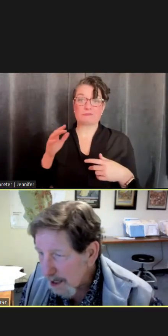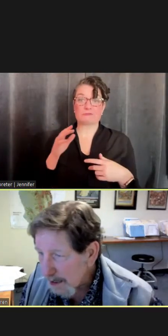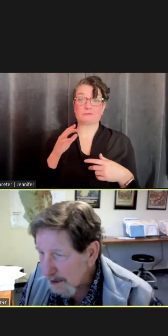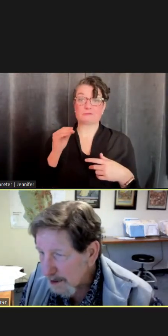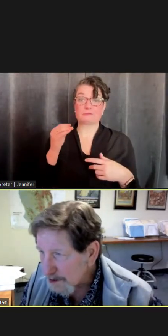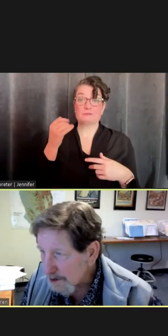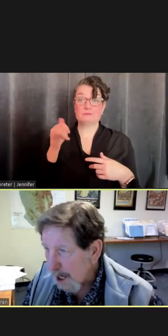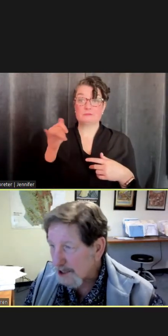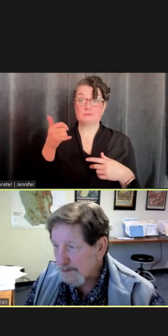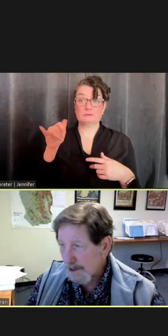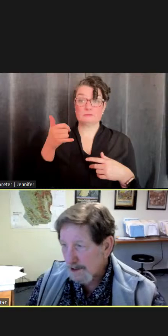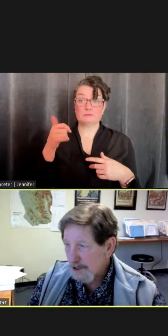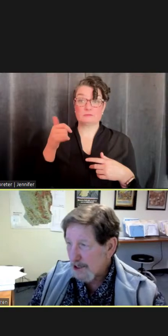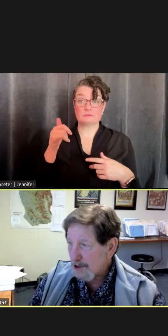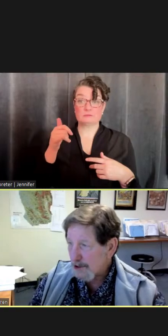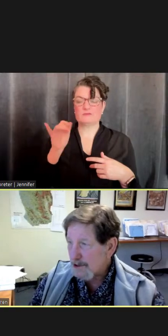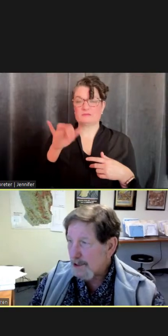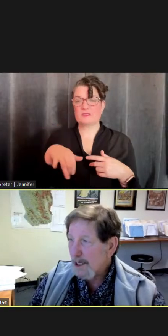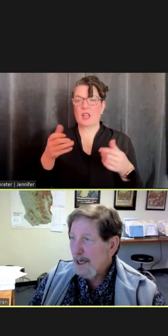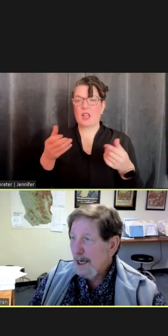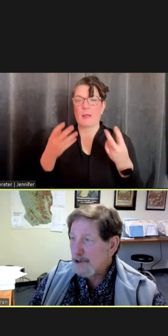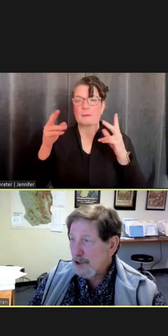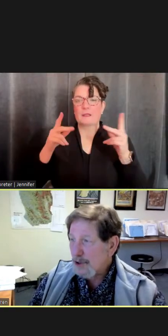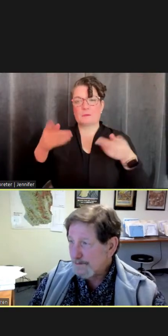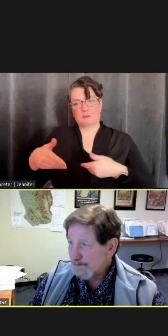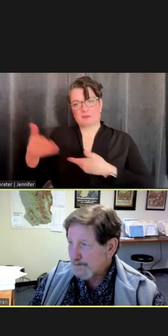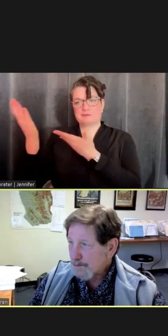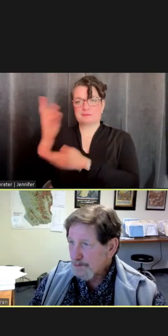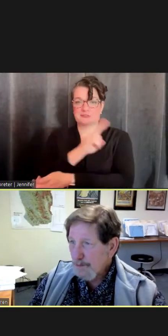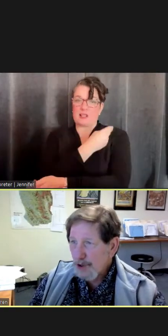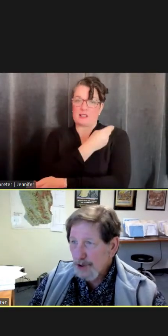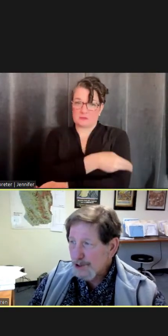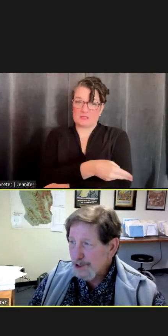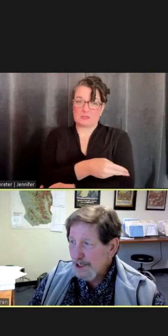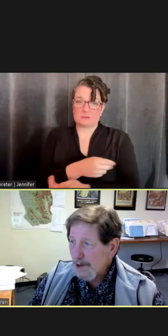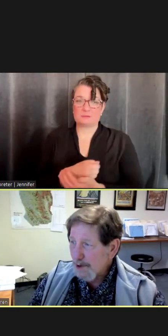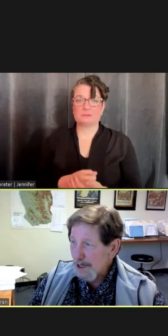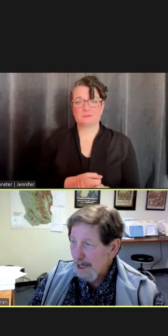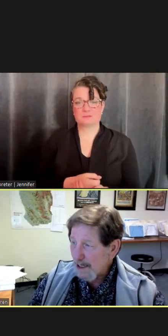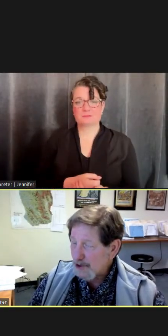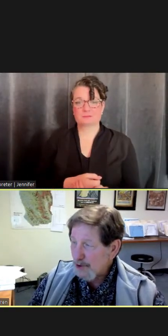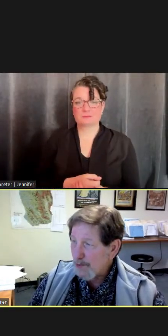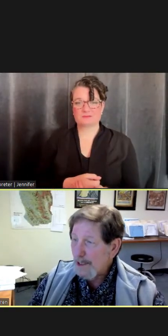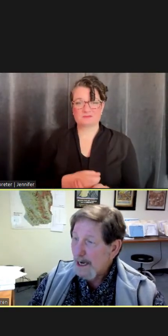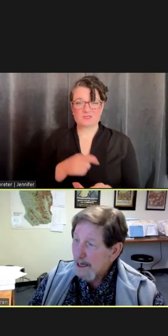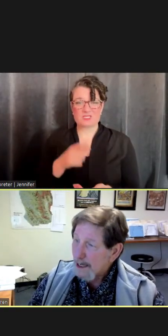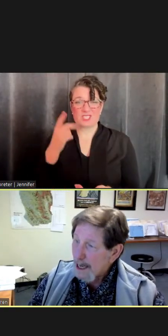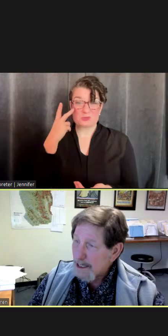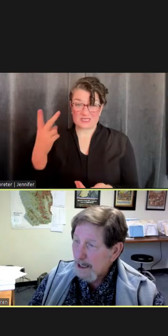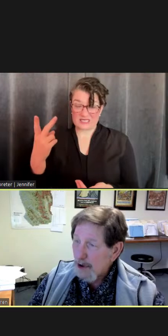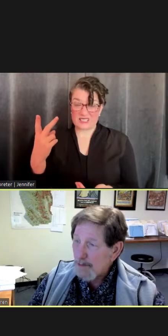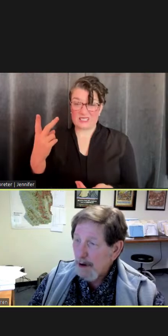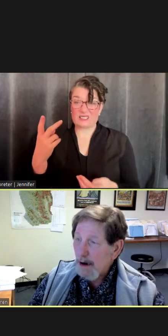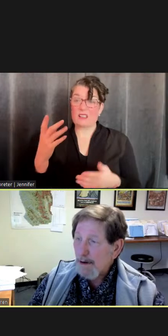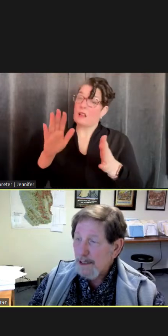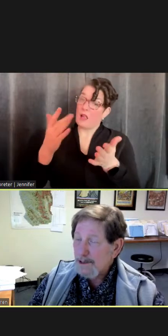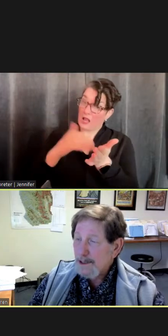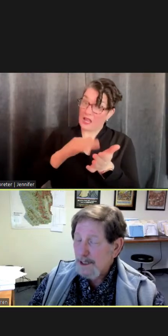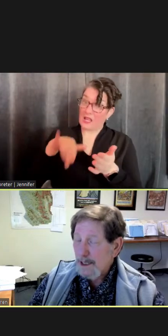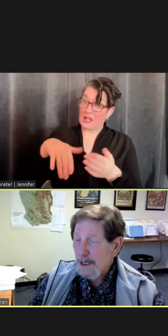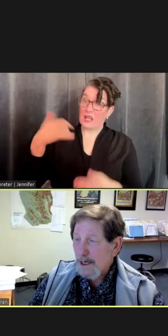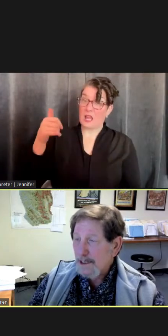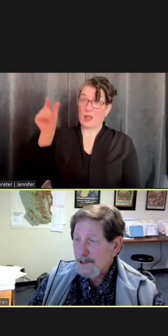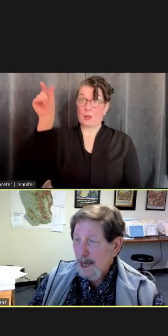yellow line, is the hospitalizations. And so you can see that we're getting to a point, and again, the yellow bar